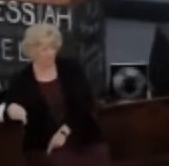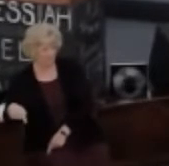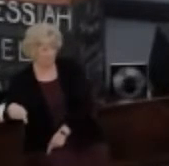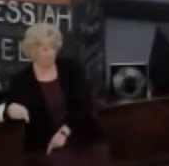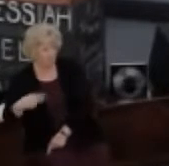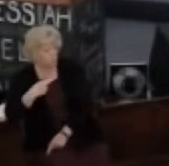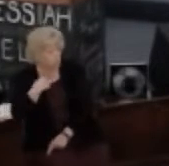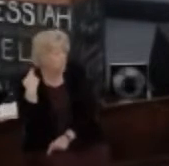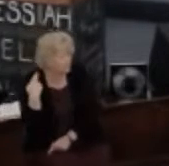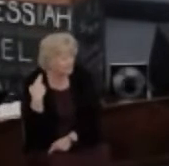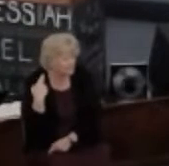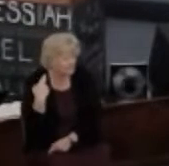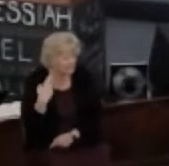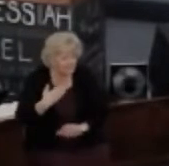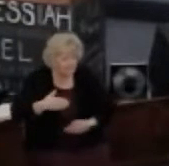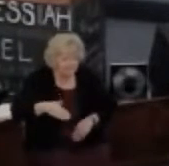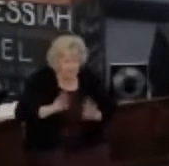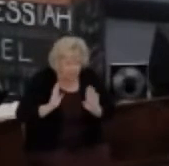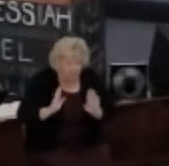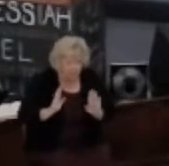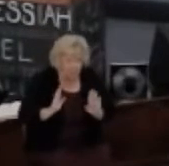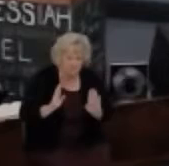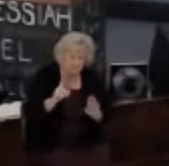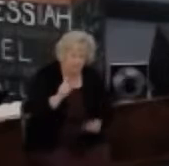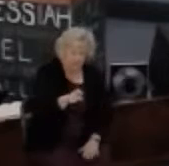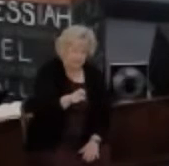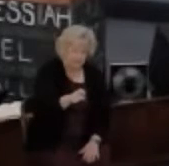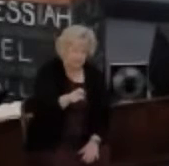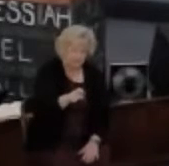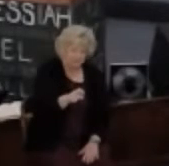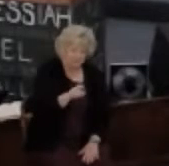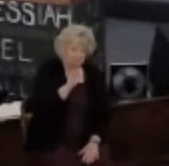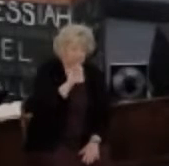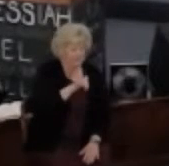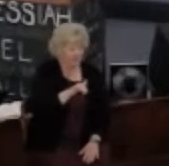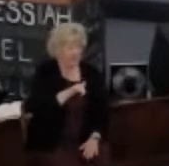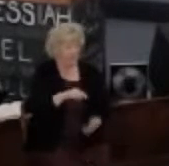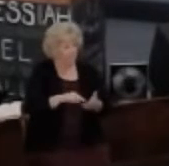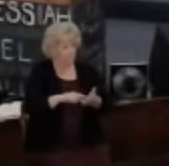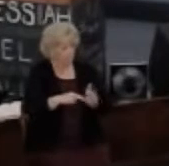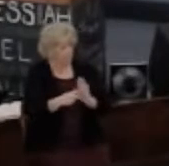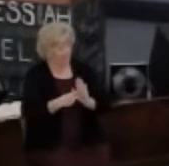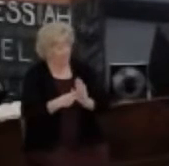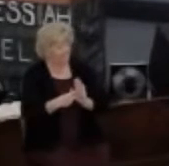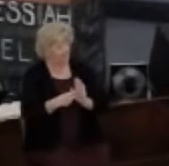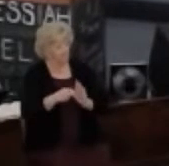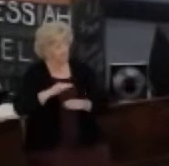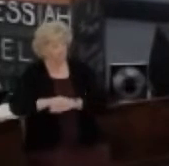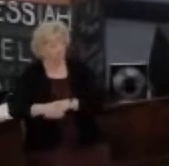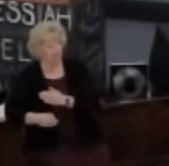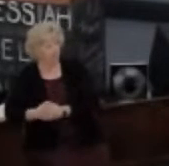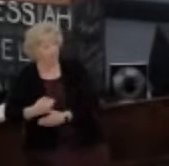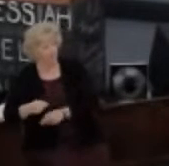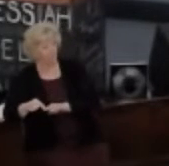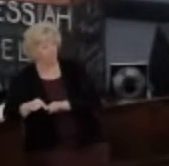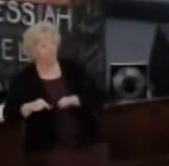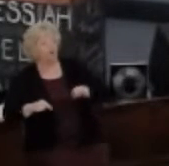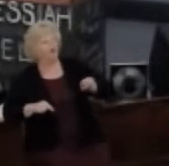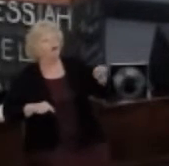There's a sacrifice involved, but that's what pushing out from land from security is all